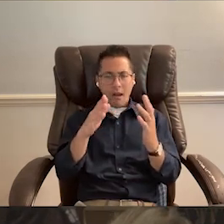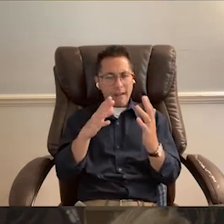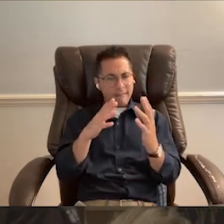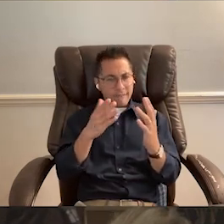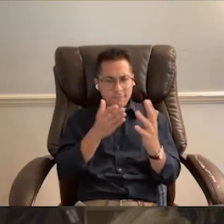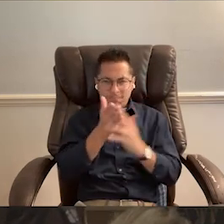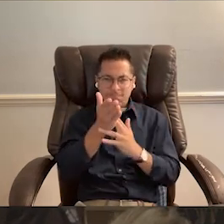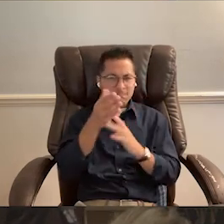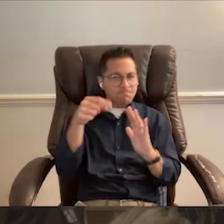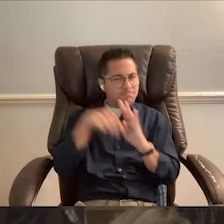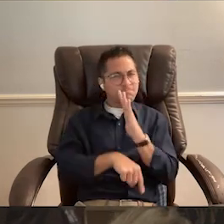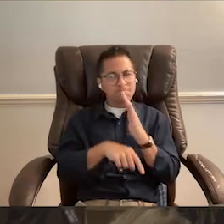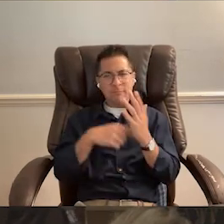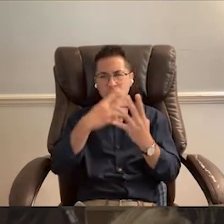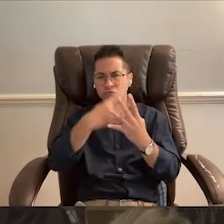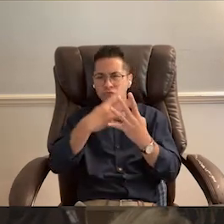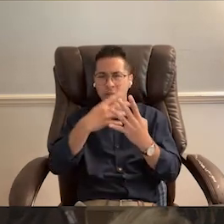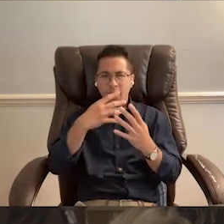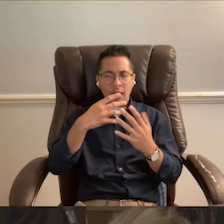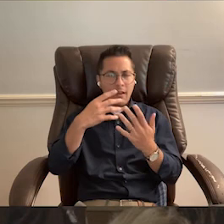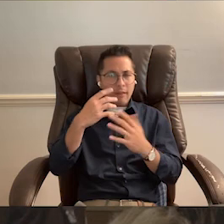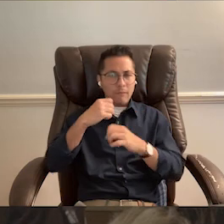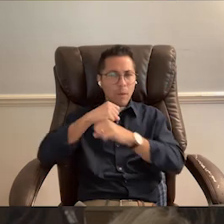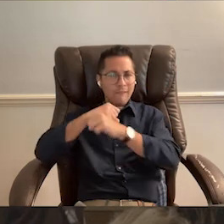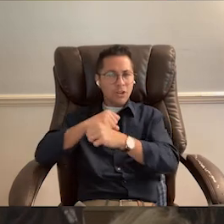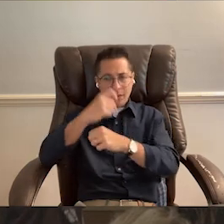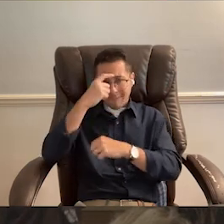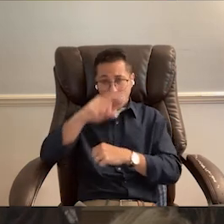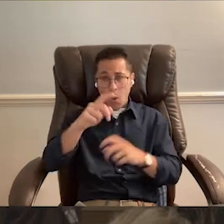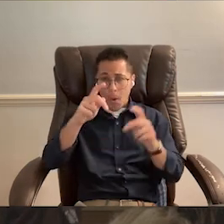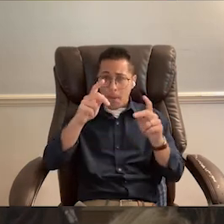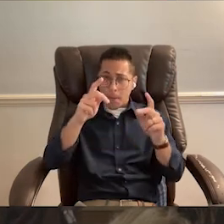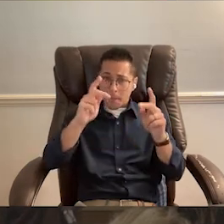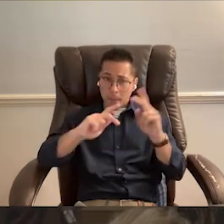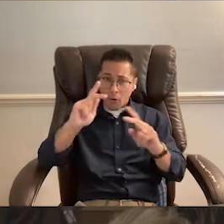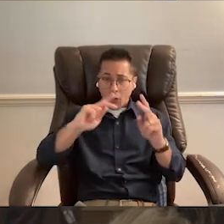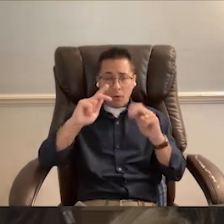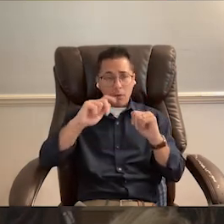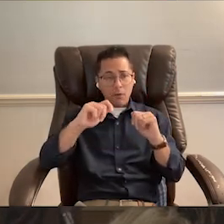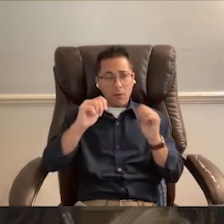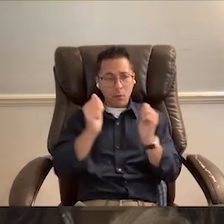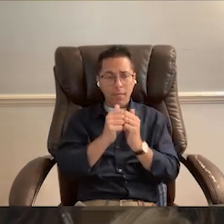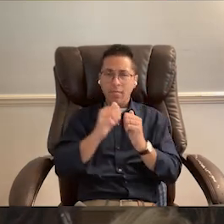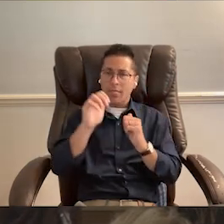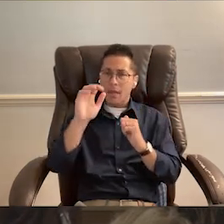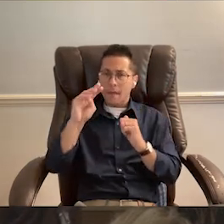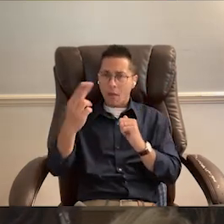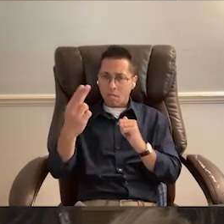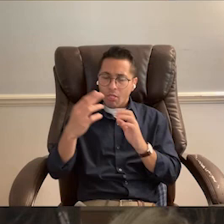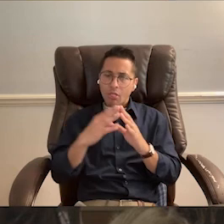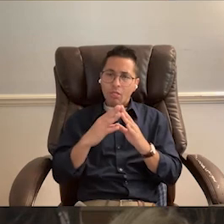do more of a thorough screening or some